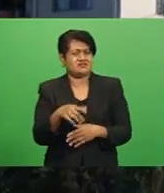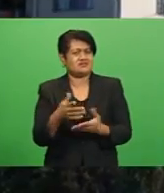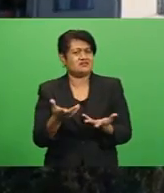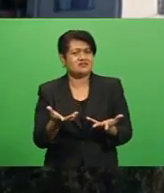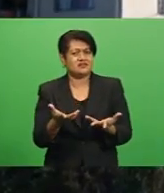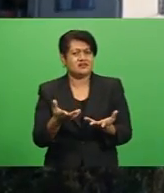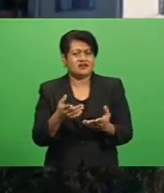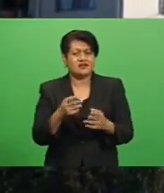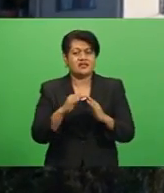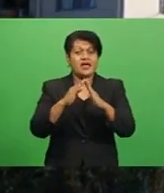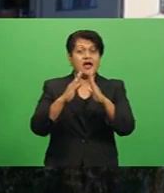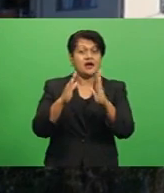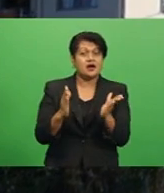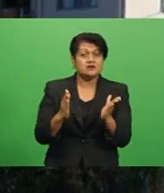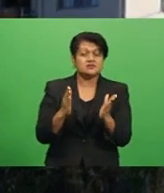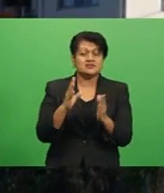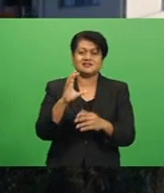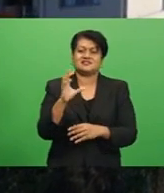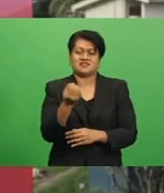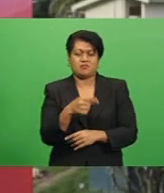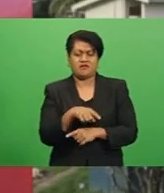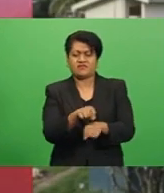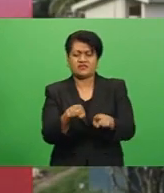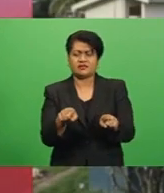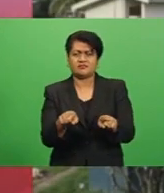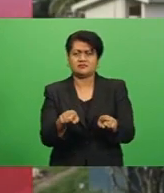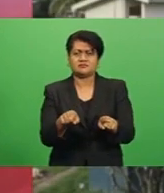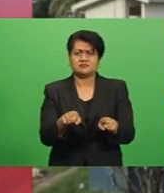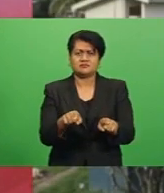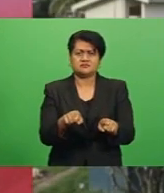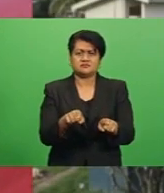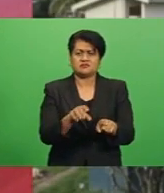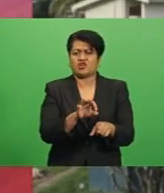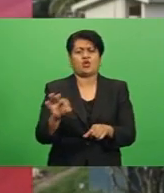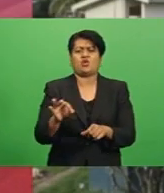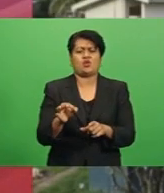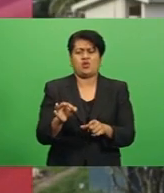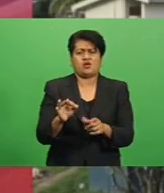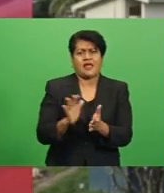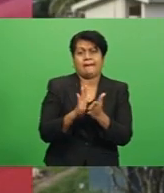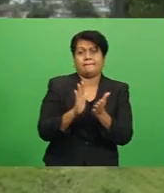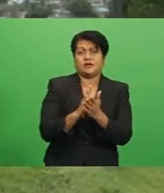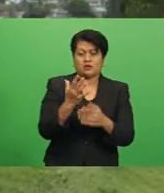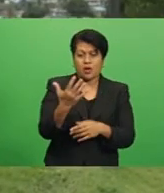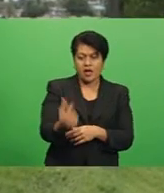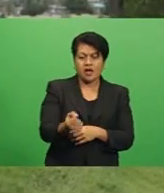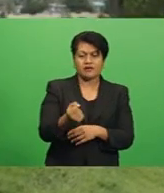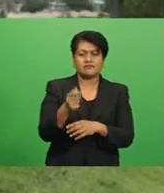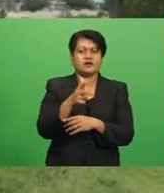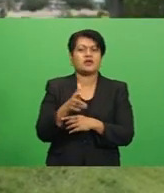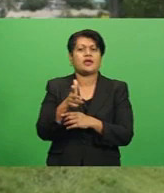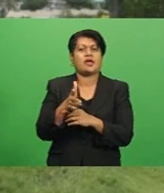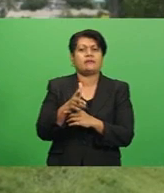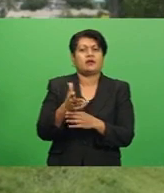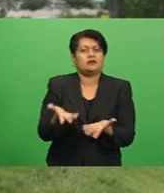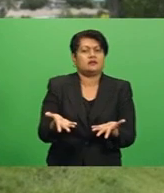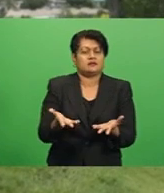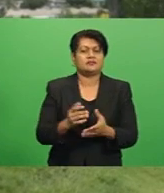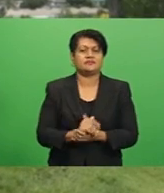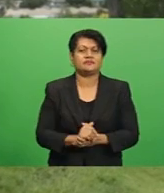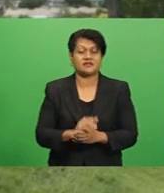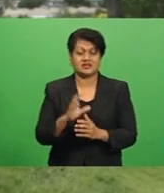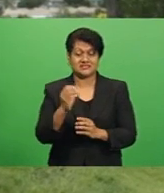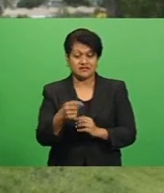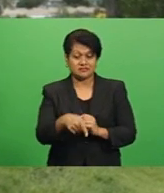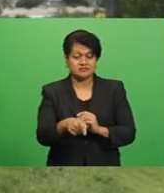in the flats, some of them were reluctant to have the CCTVs. Some tenants at the